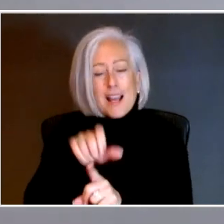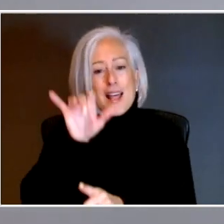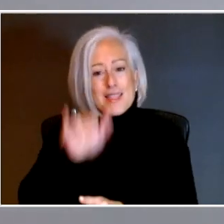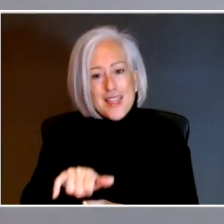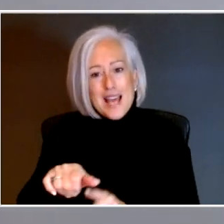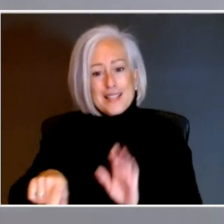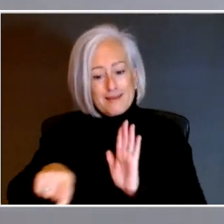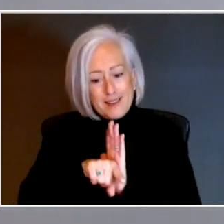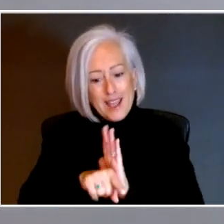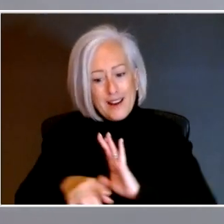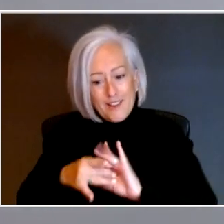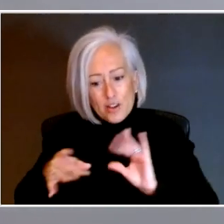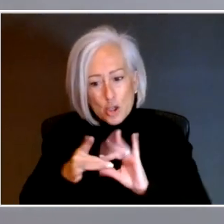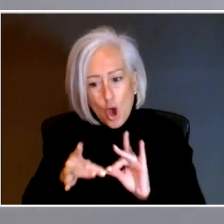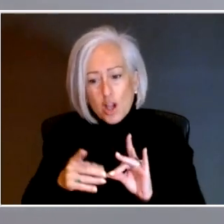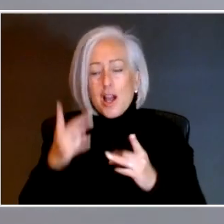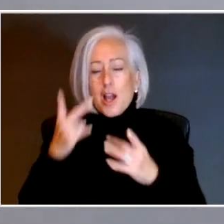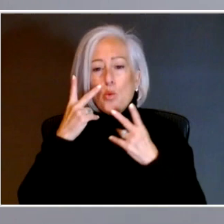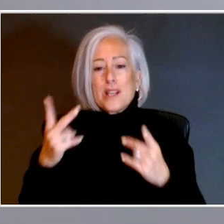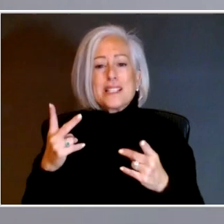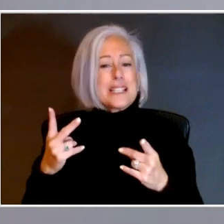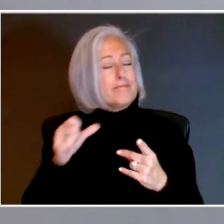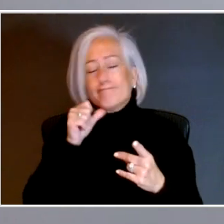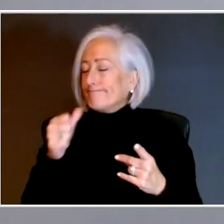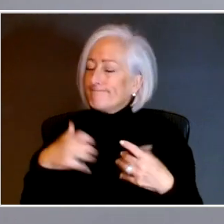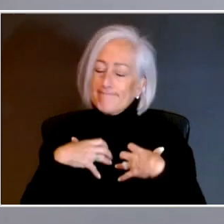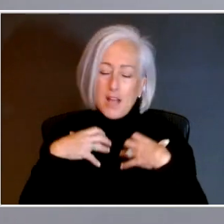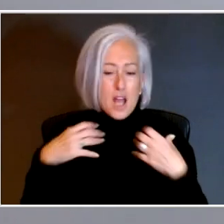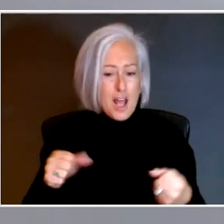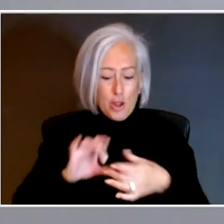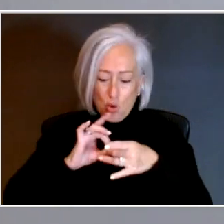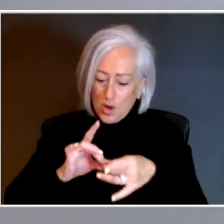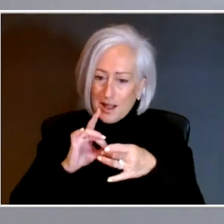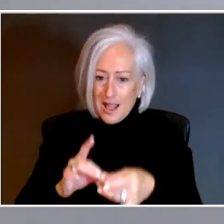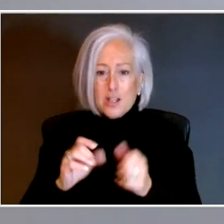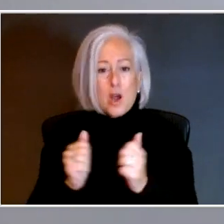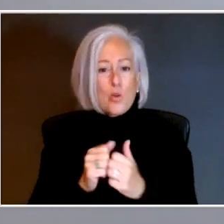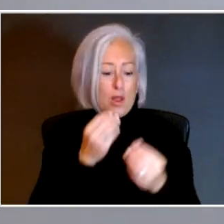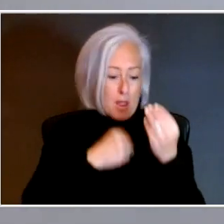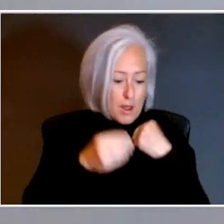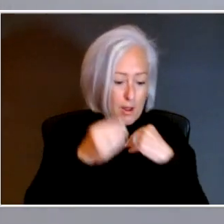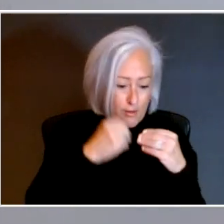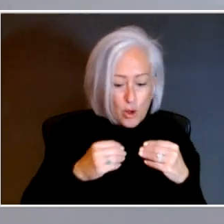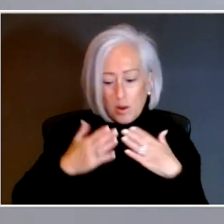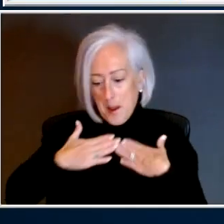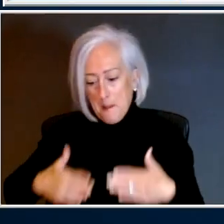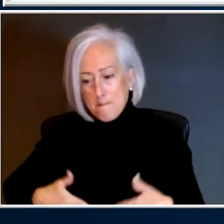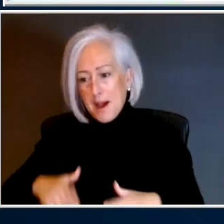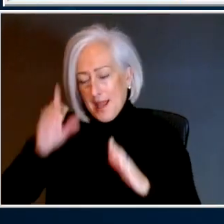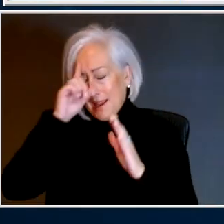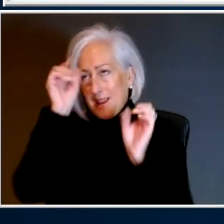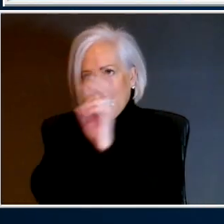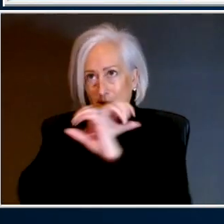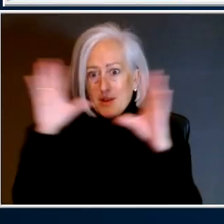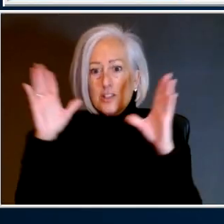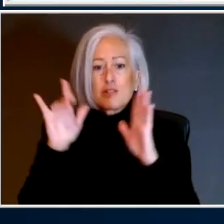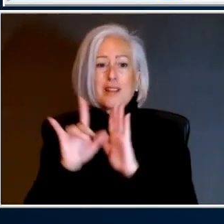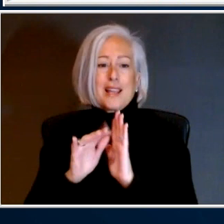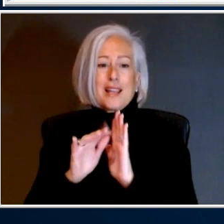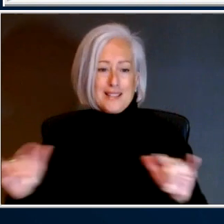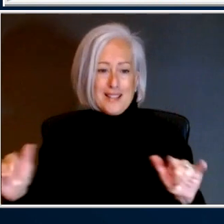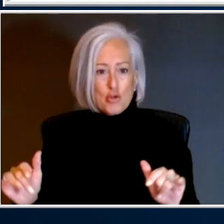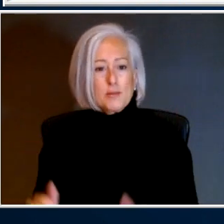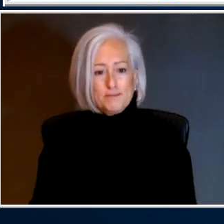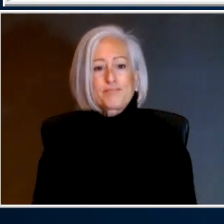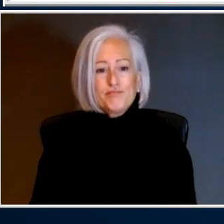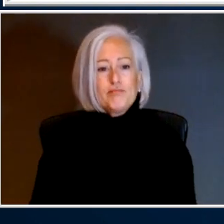with food, with exercise, with body image, and ultimately see some disordered eating patterns. And I want to ask you about